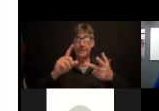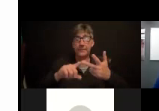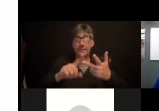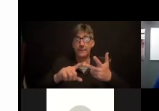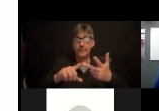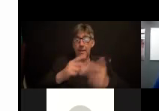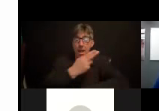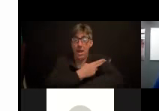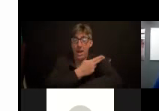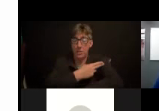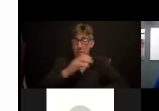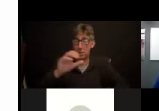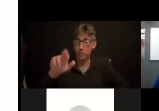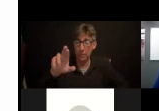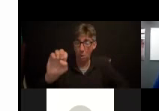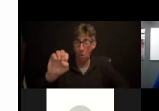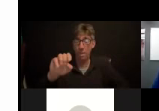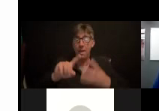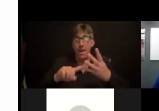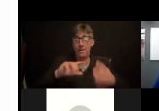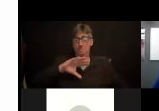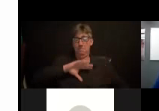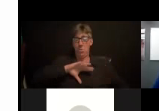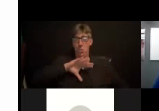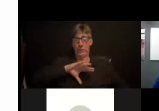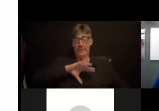Creole, and Portuguese.